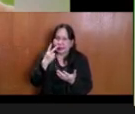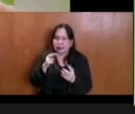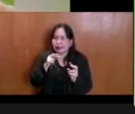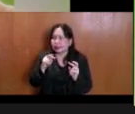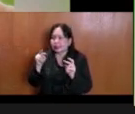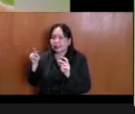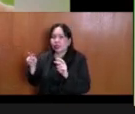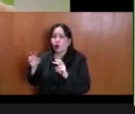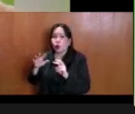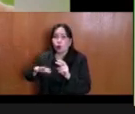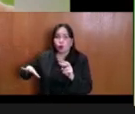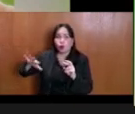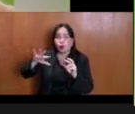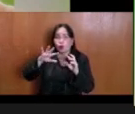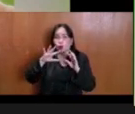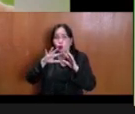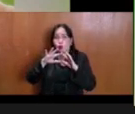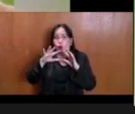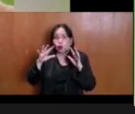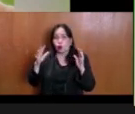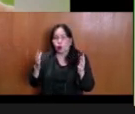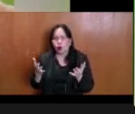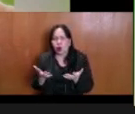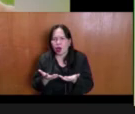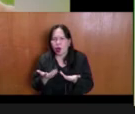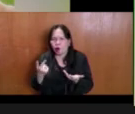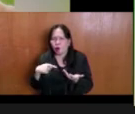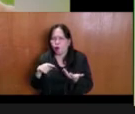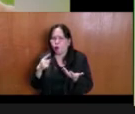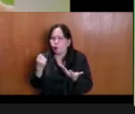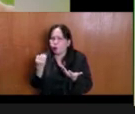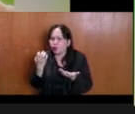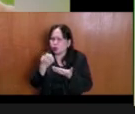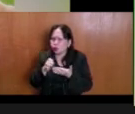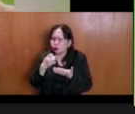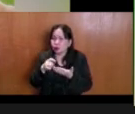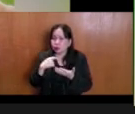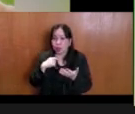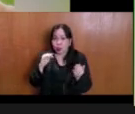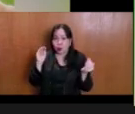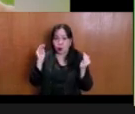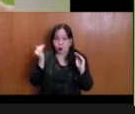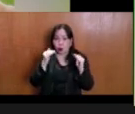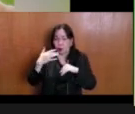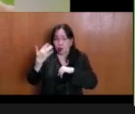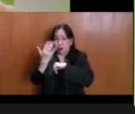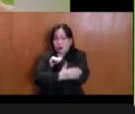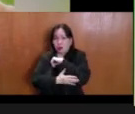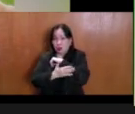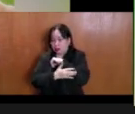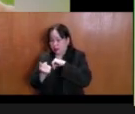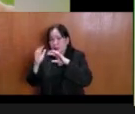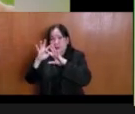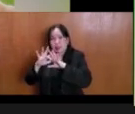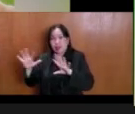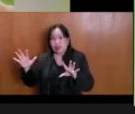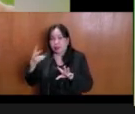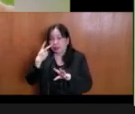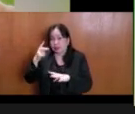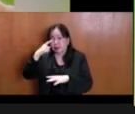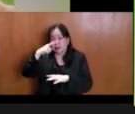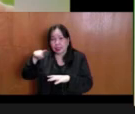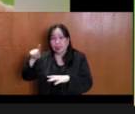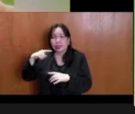the entirety of the cost system. We're comparing ourselves with our neighbors in the ASEAN. Look at Thailand, look